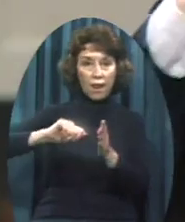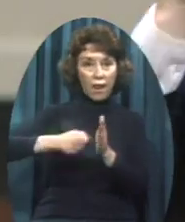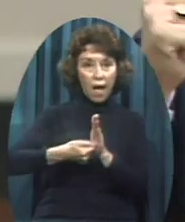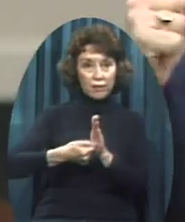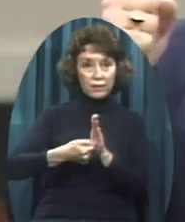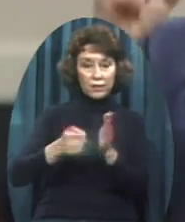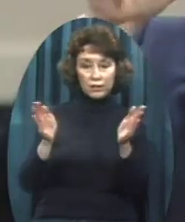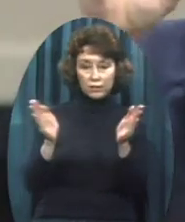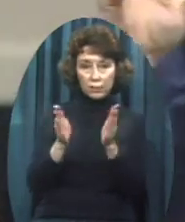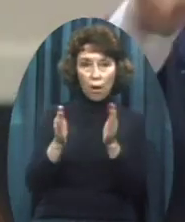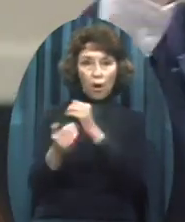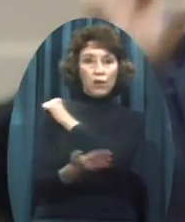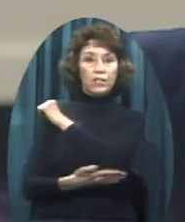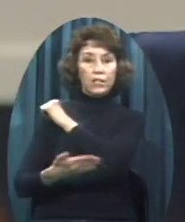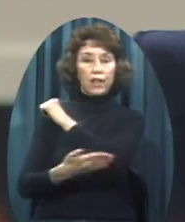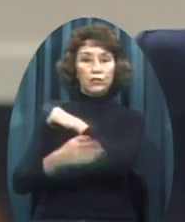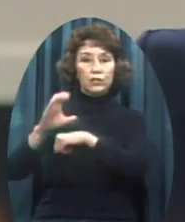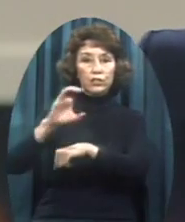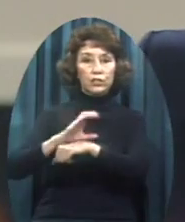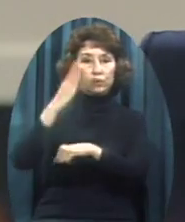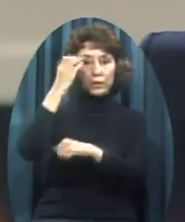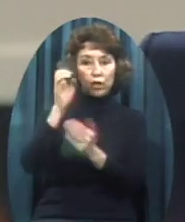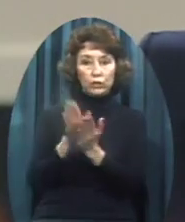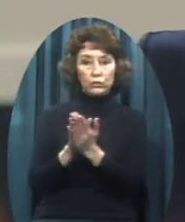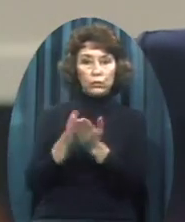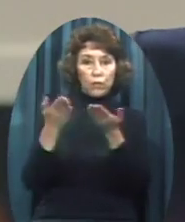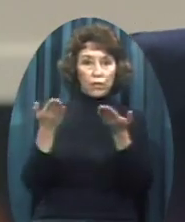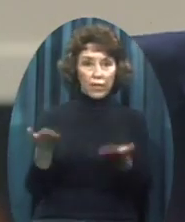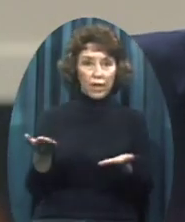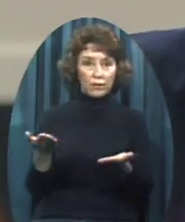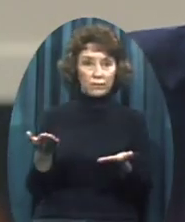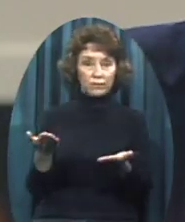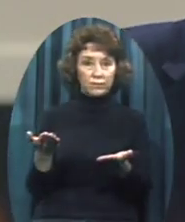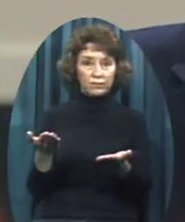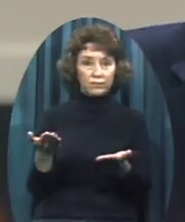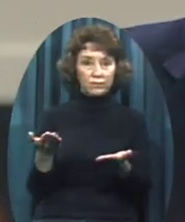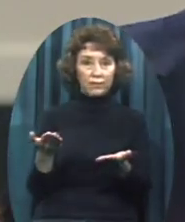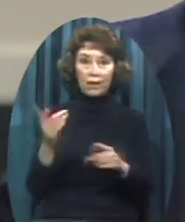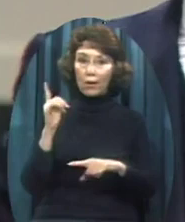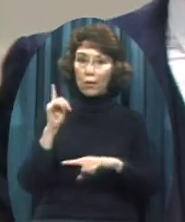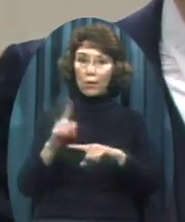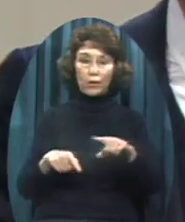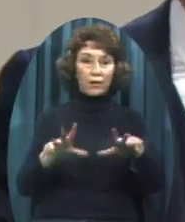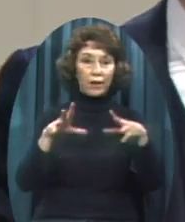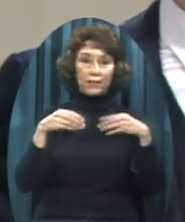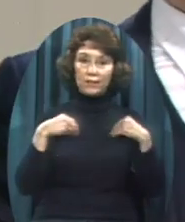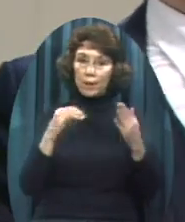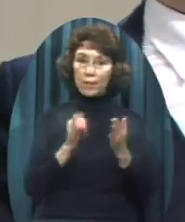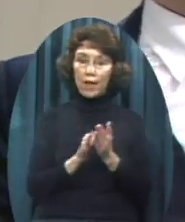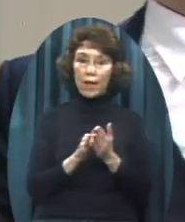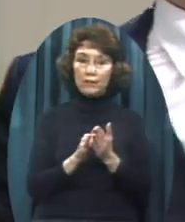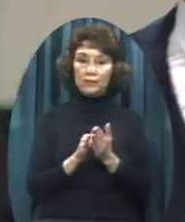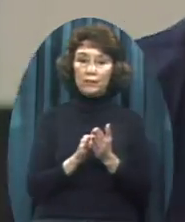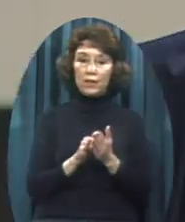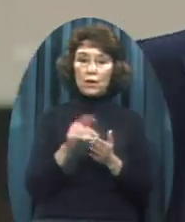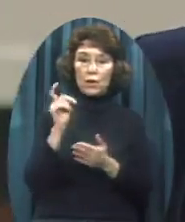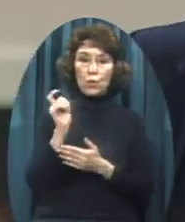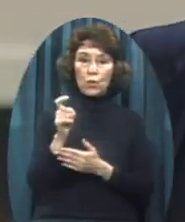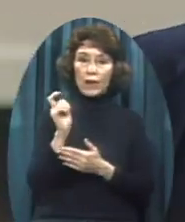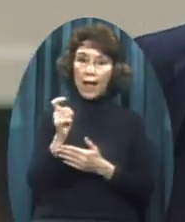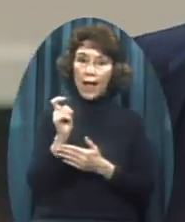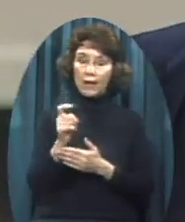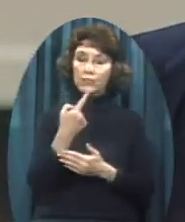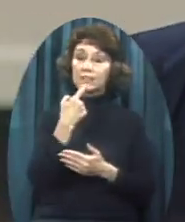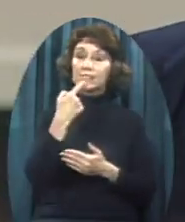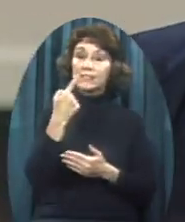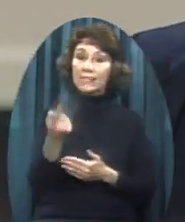Nebraska, because the school was meeting in the church. Well, we couldn't let that stay. Not only do we have to ring the bell of those